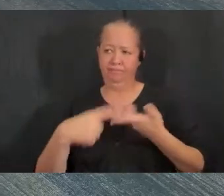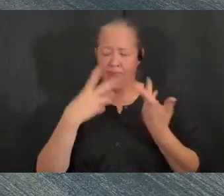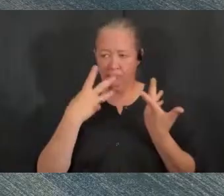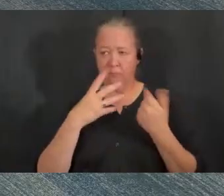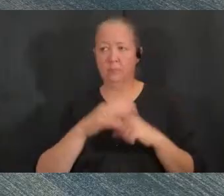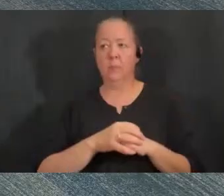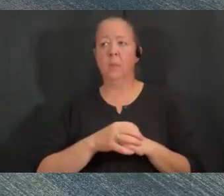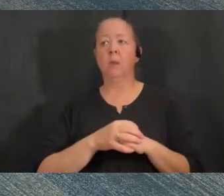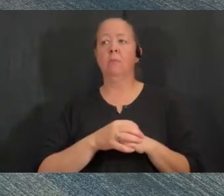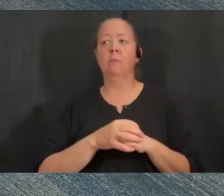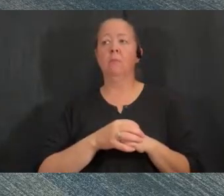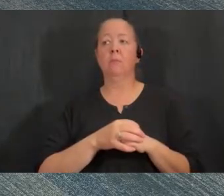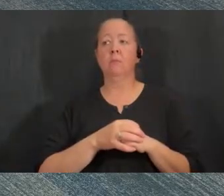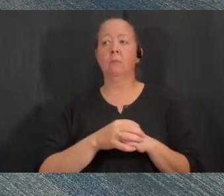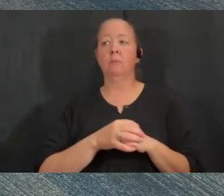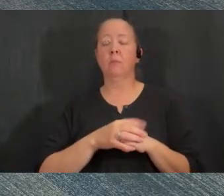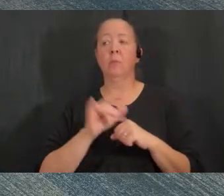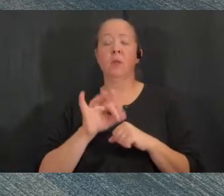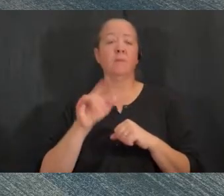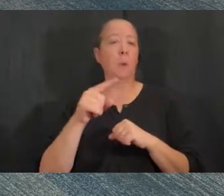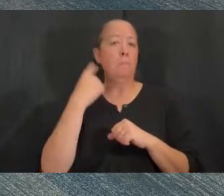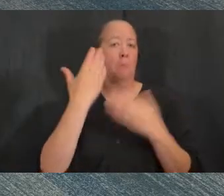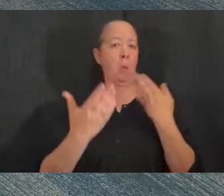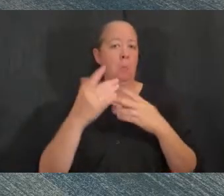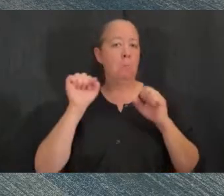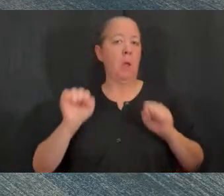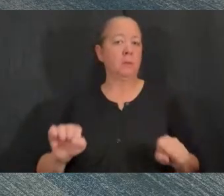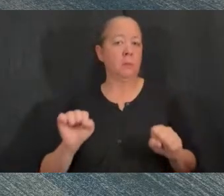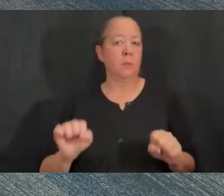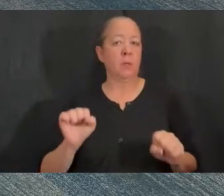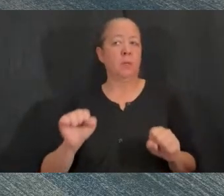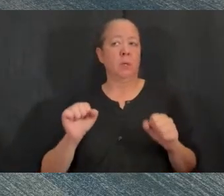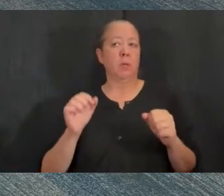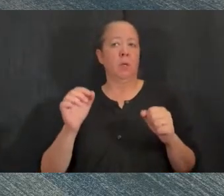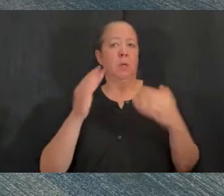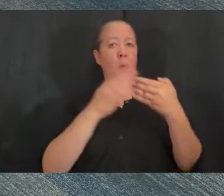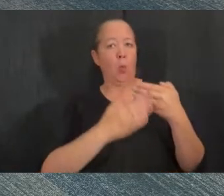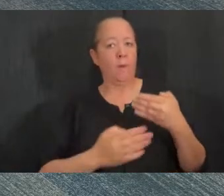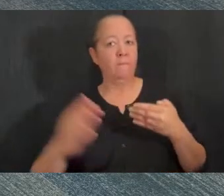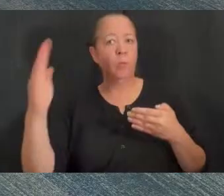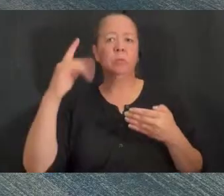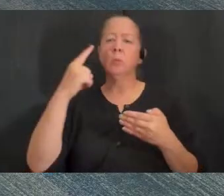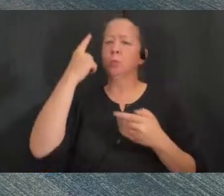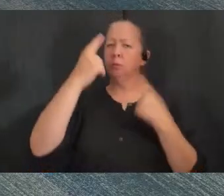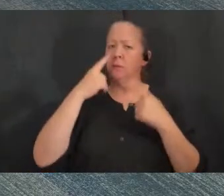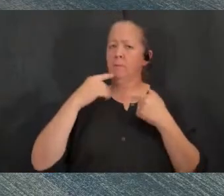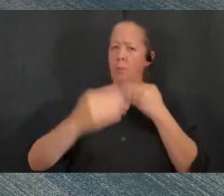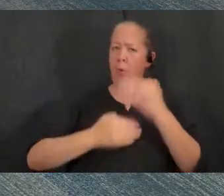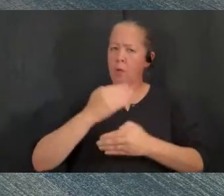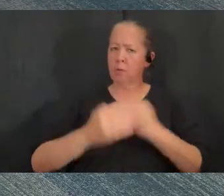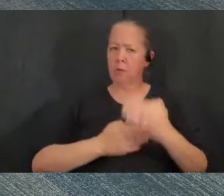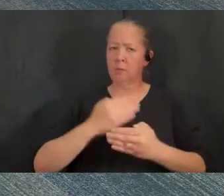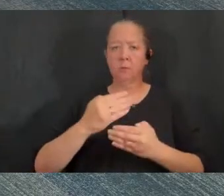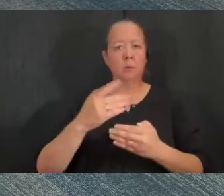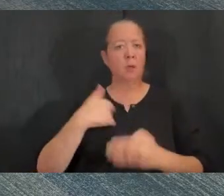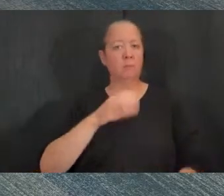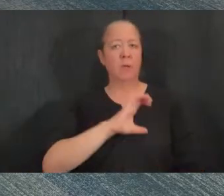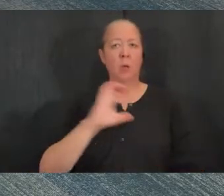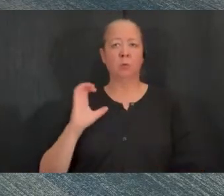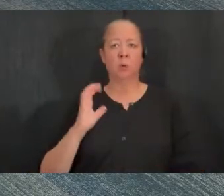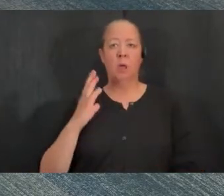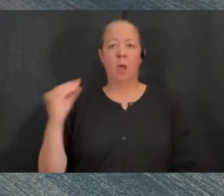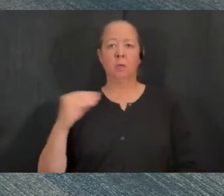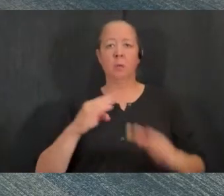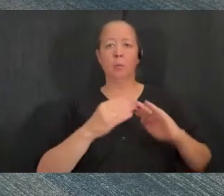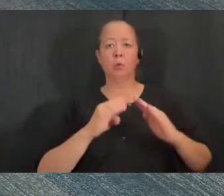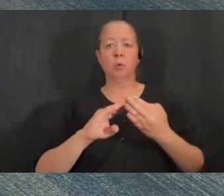looks like this is a possibility going forward, is there a process that the council and the community can